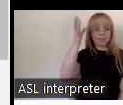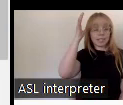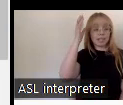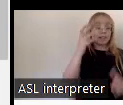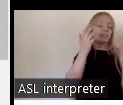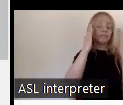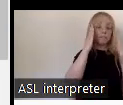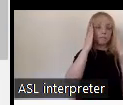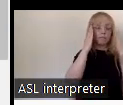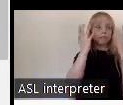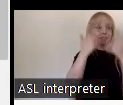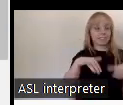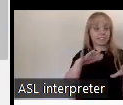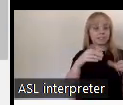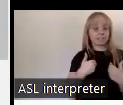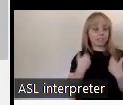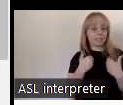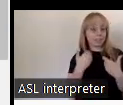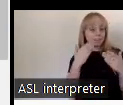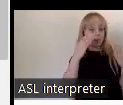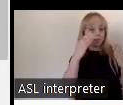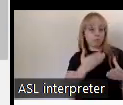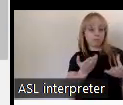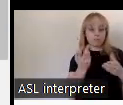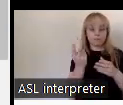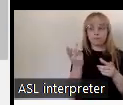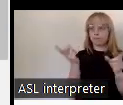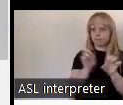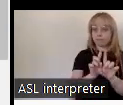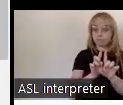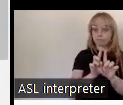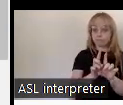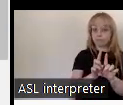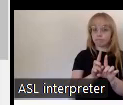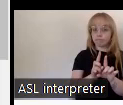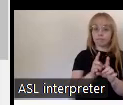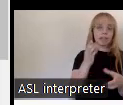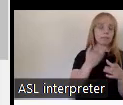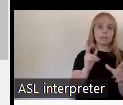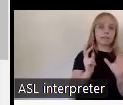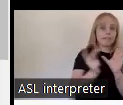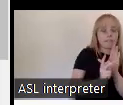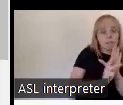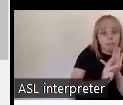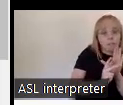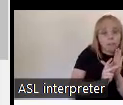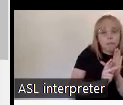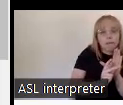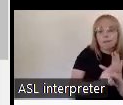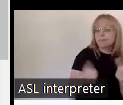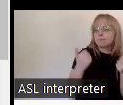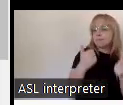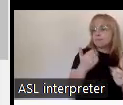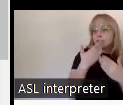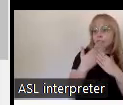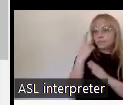completing this with a young person, say you're completing this with your kindergartner, awesome, good for